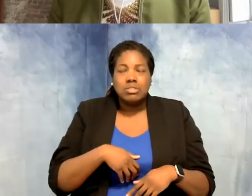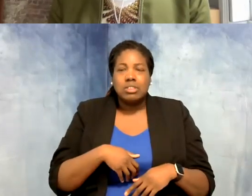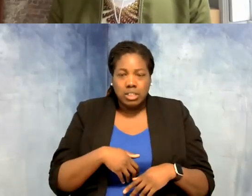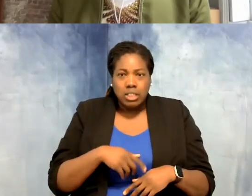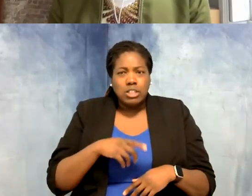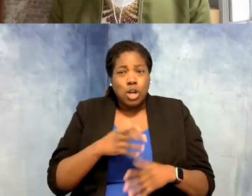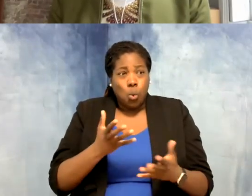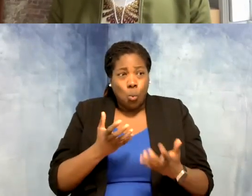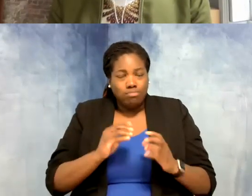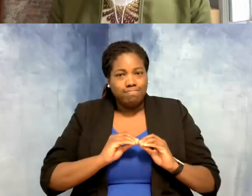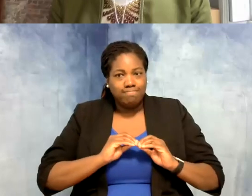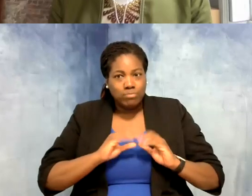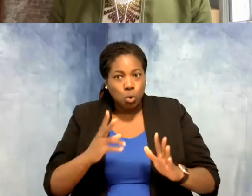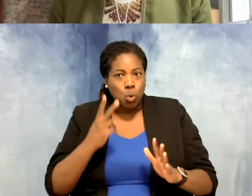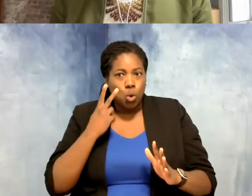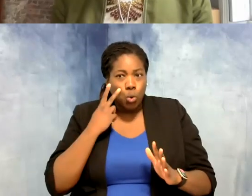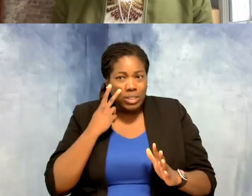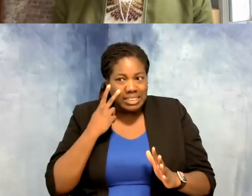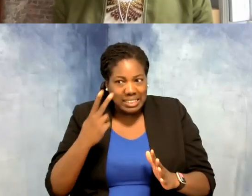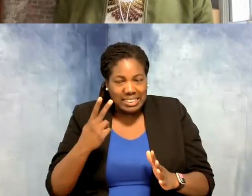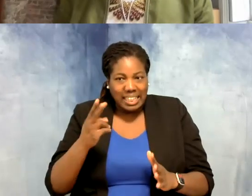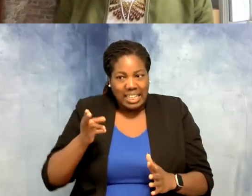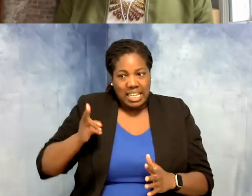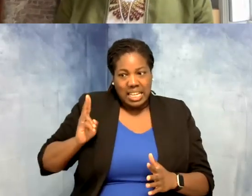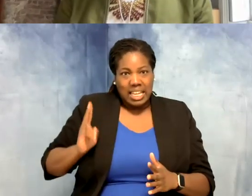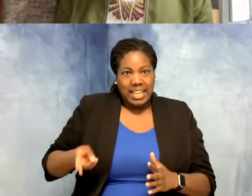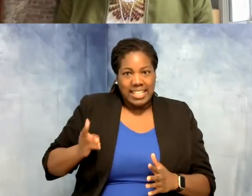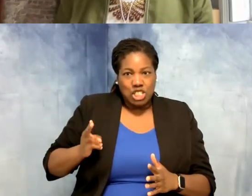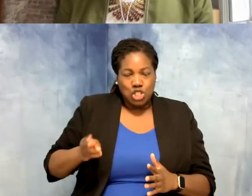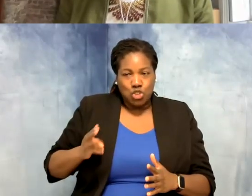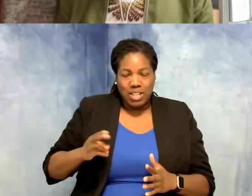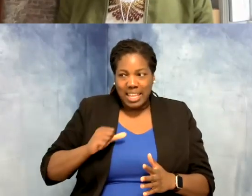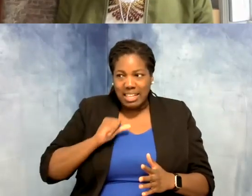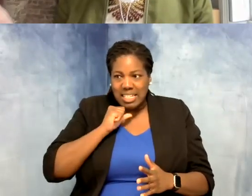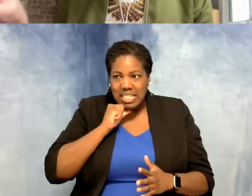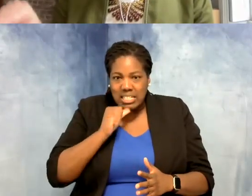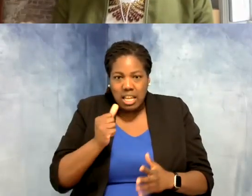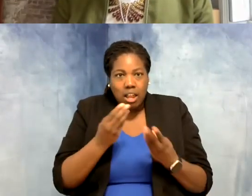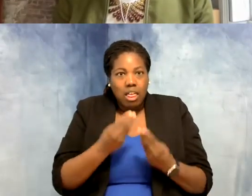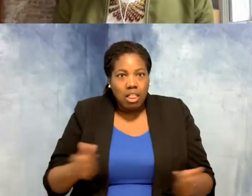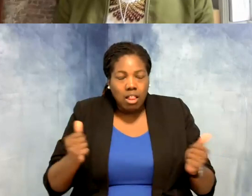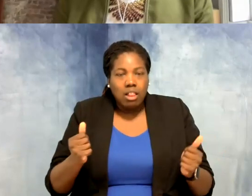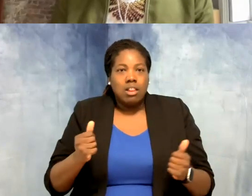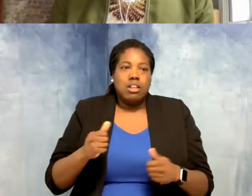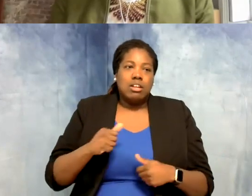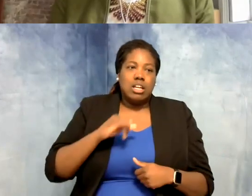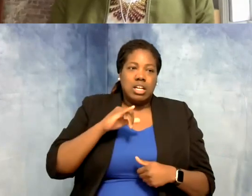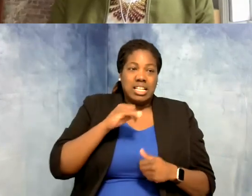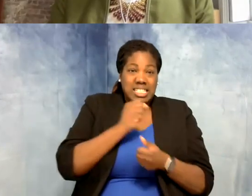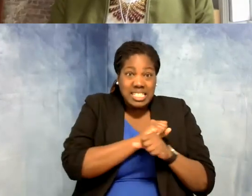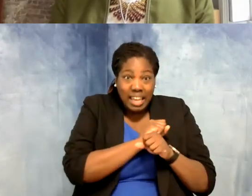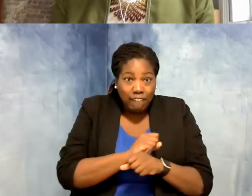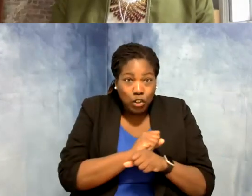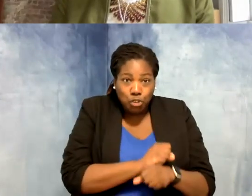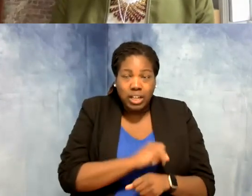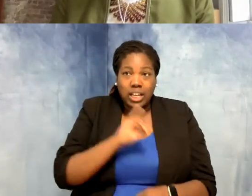to be clear here, we're seeing an arc of history that hasn't died, an arc of slavery and Jim Crow that now morphs